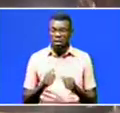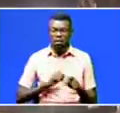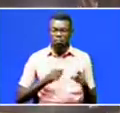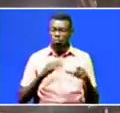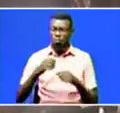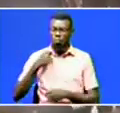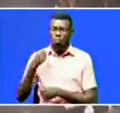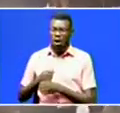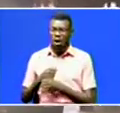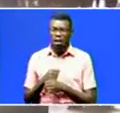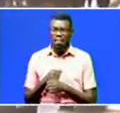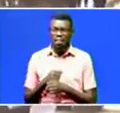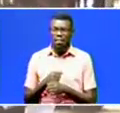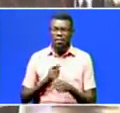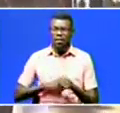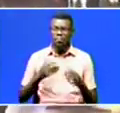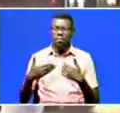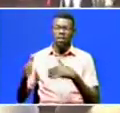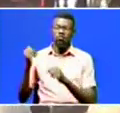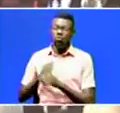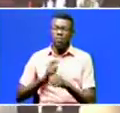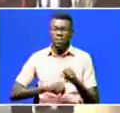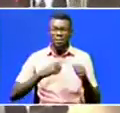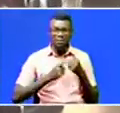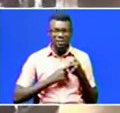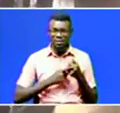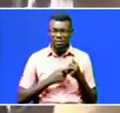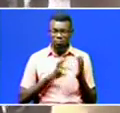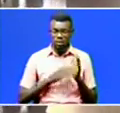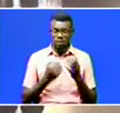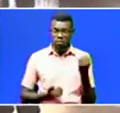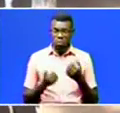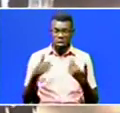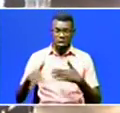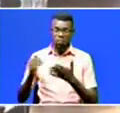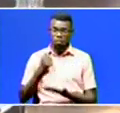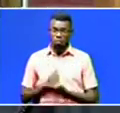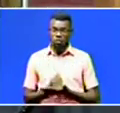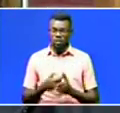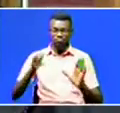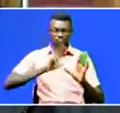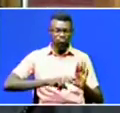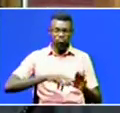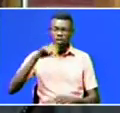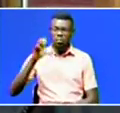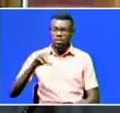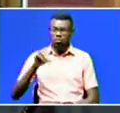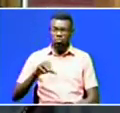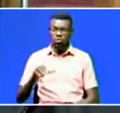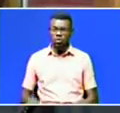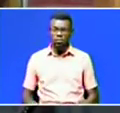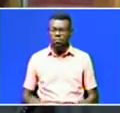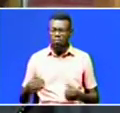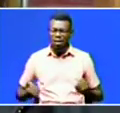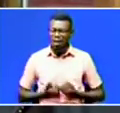work. If I leave work past 6, I had to leave my car at the office. I take matatu or wherever I was going. If I was going to